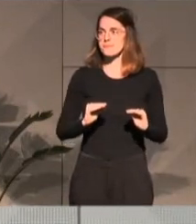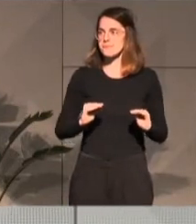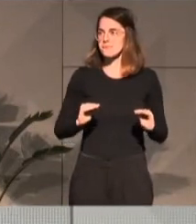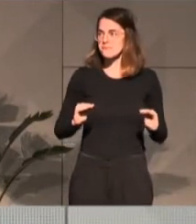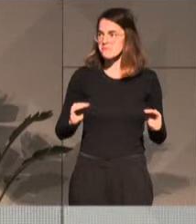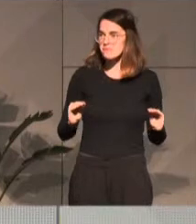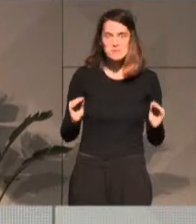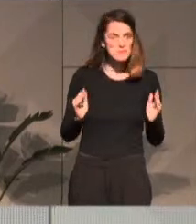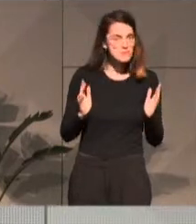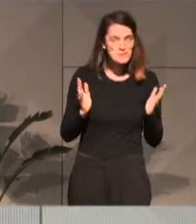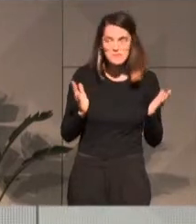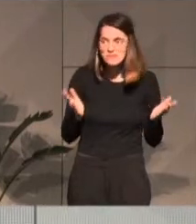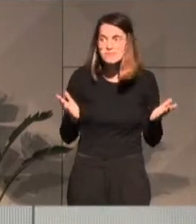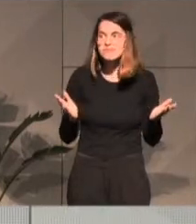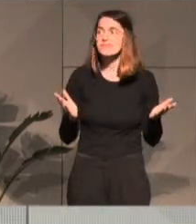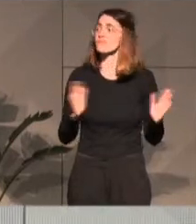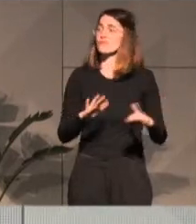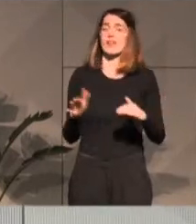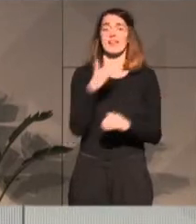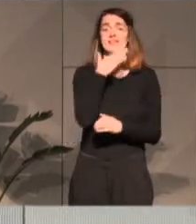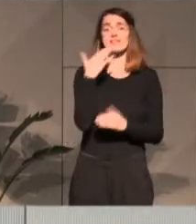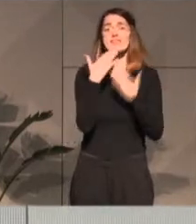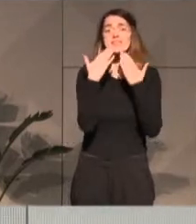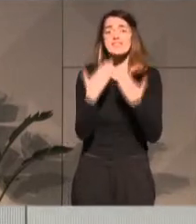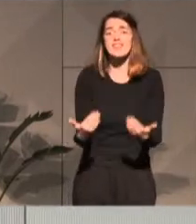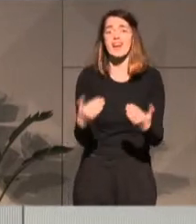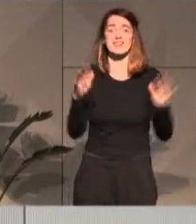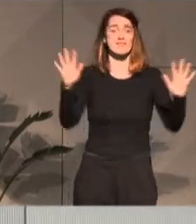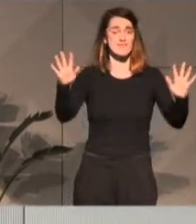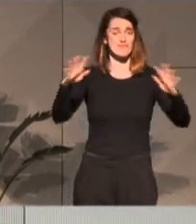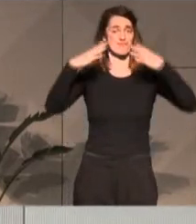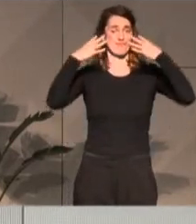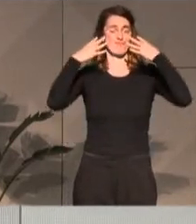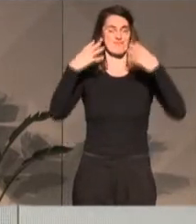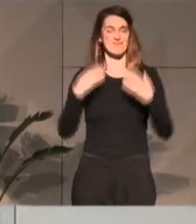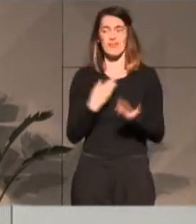It does not seem to be the case right now. With that, I would like to say kind